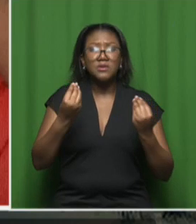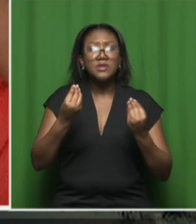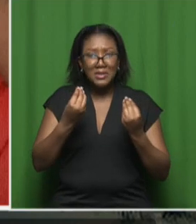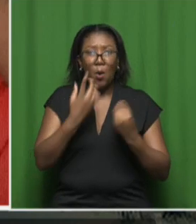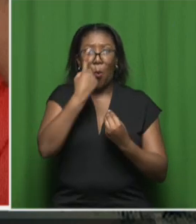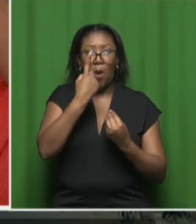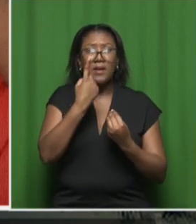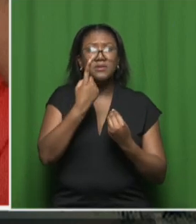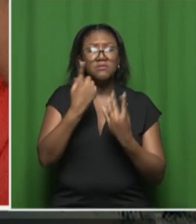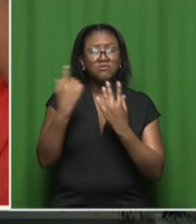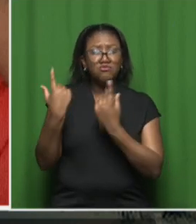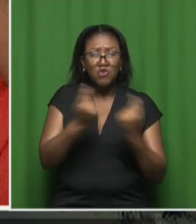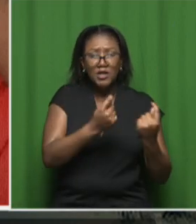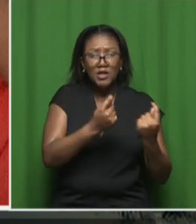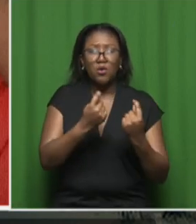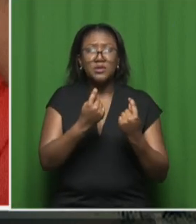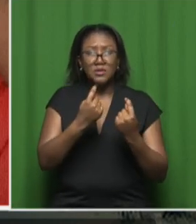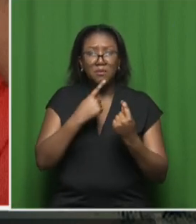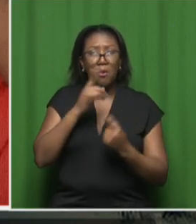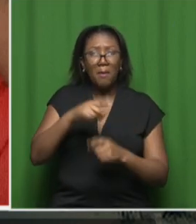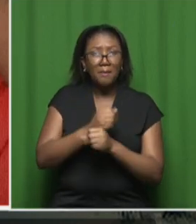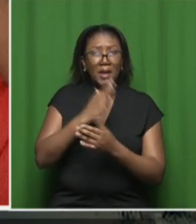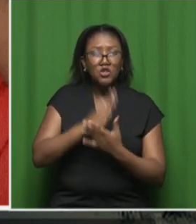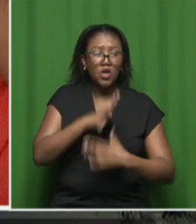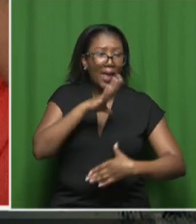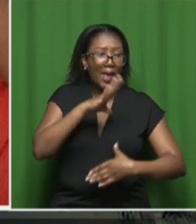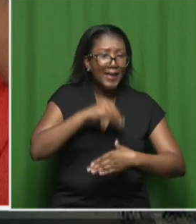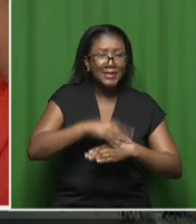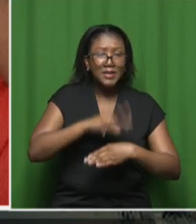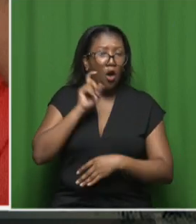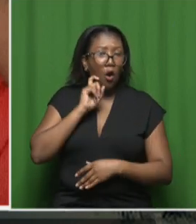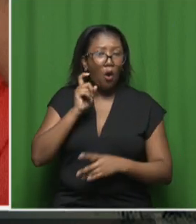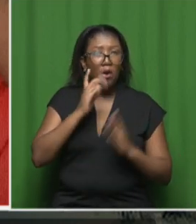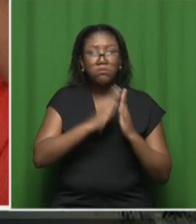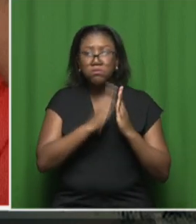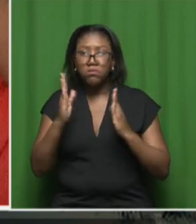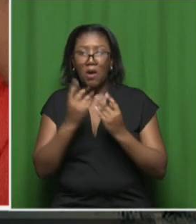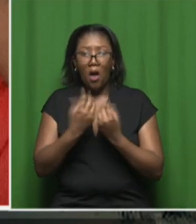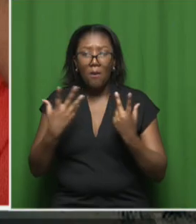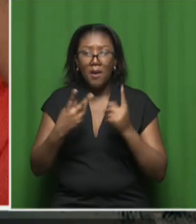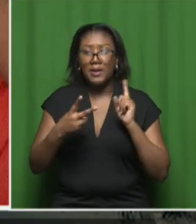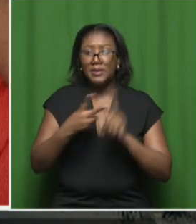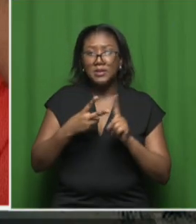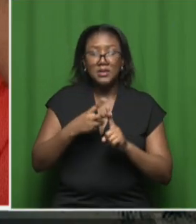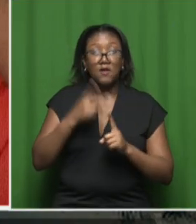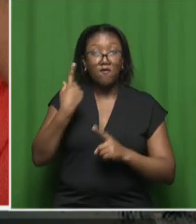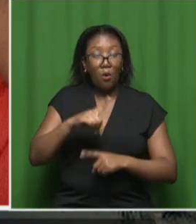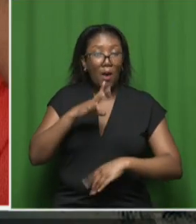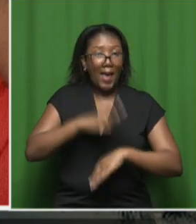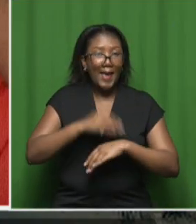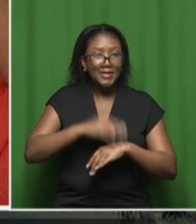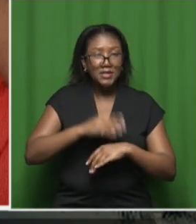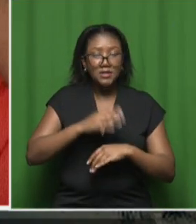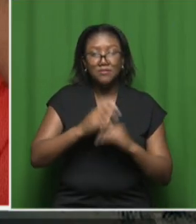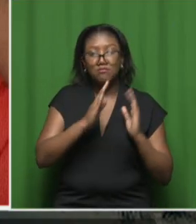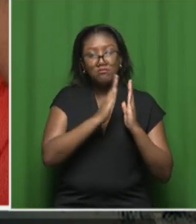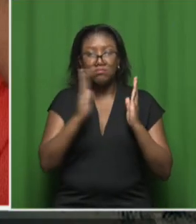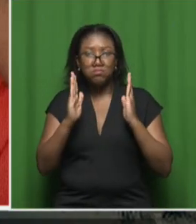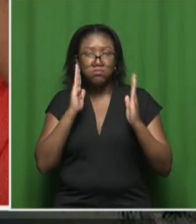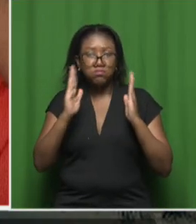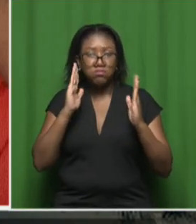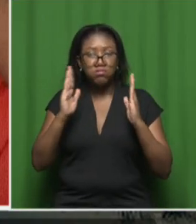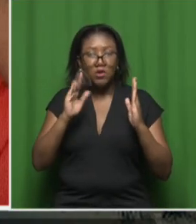that certain ages and how to load the children in a certain ages, that if a child is from this age to a certain age, you can